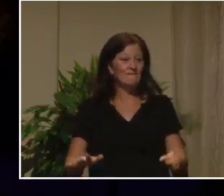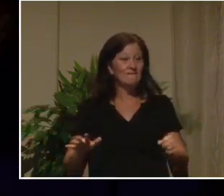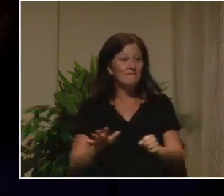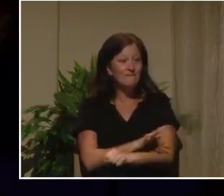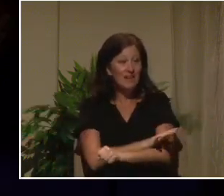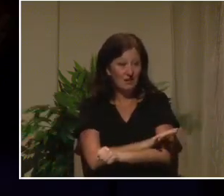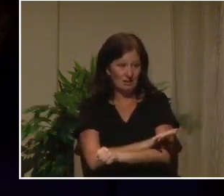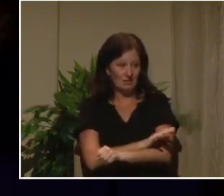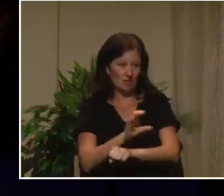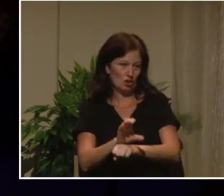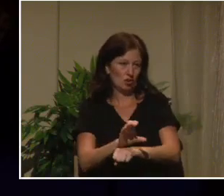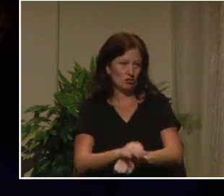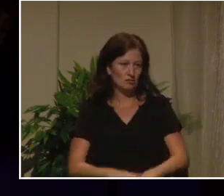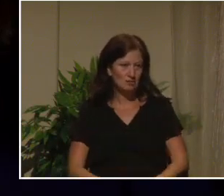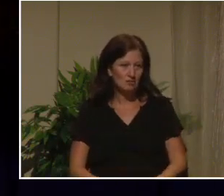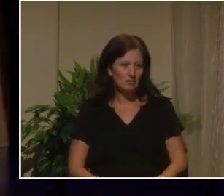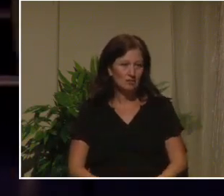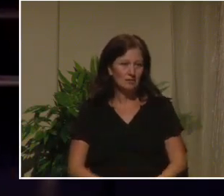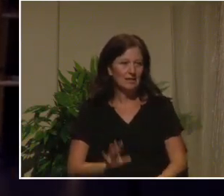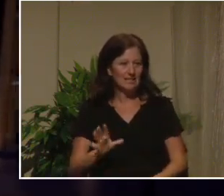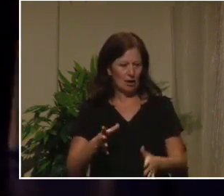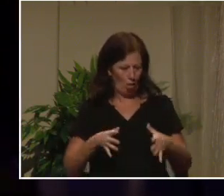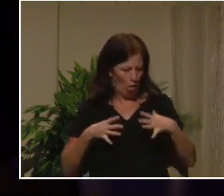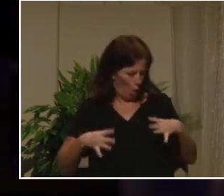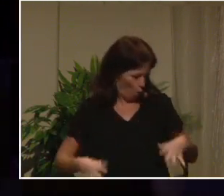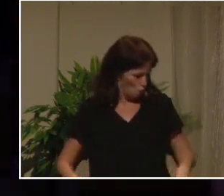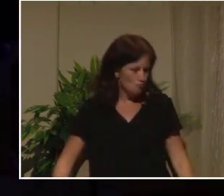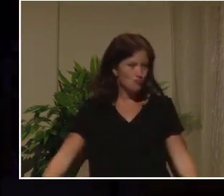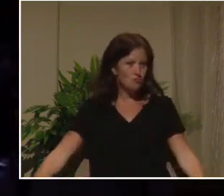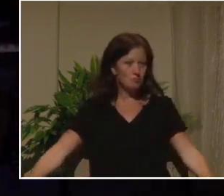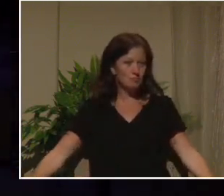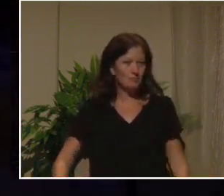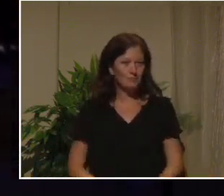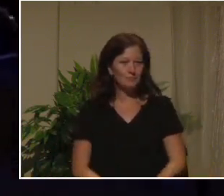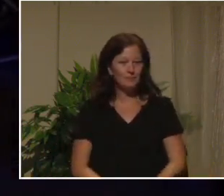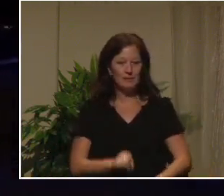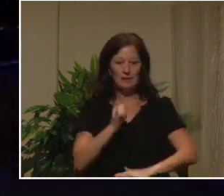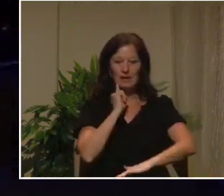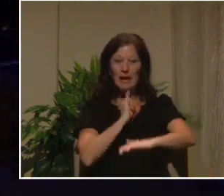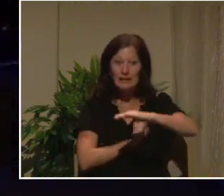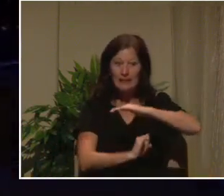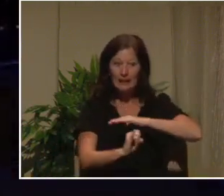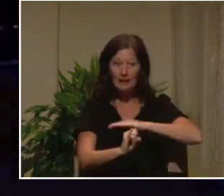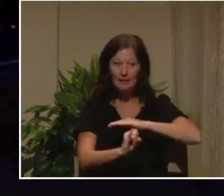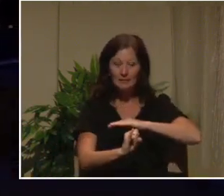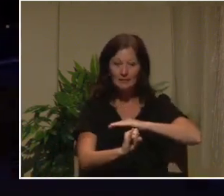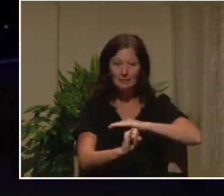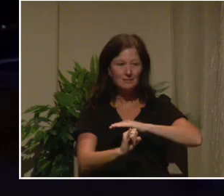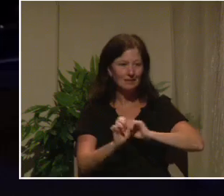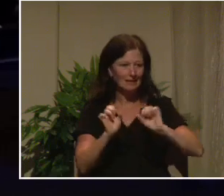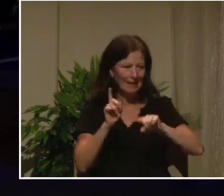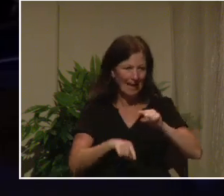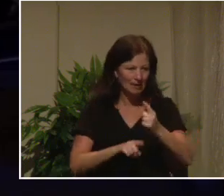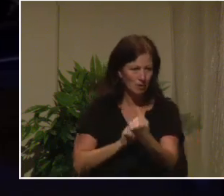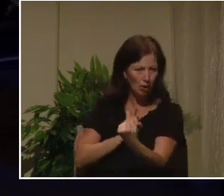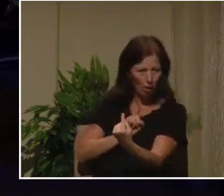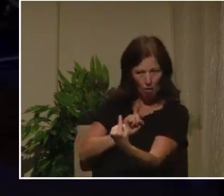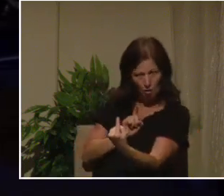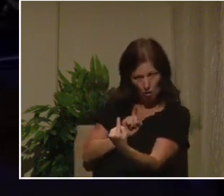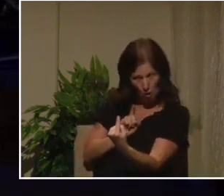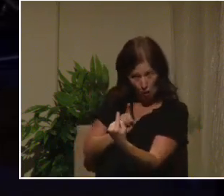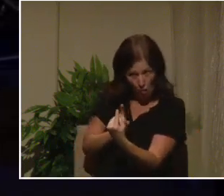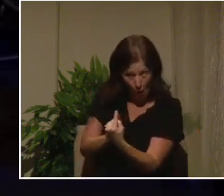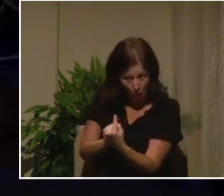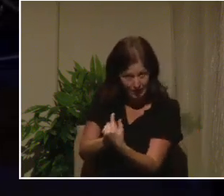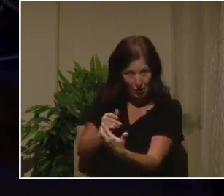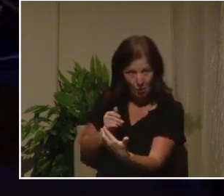temple. And Isaiah, obviously, as a result of that, could get no closer to